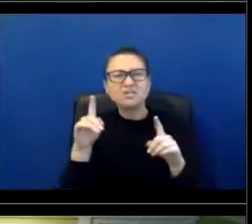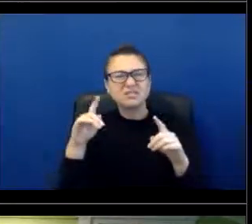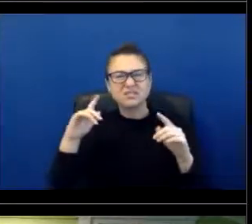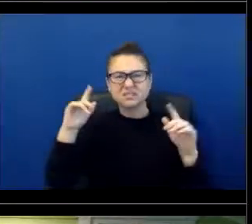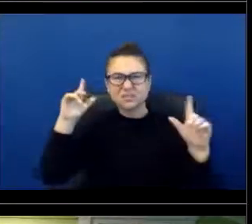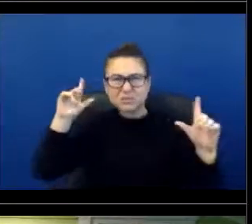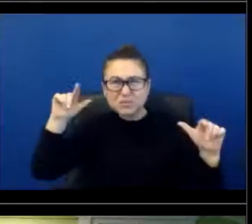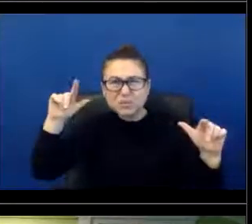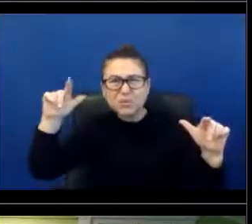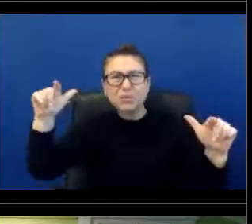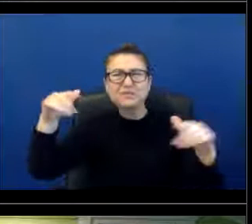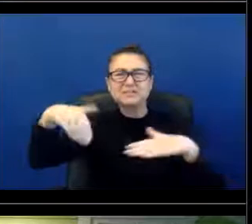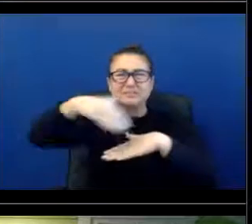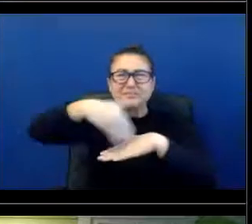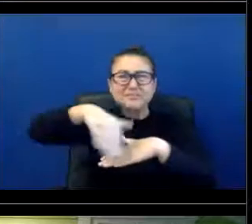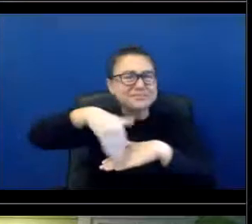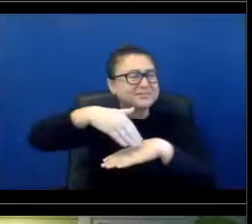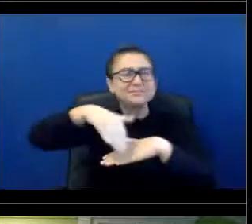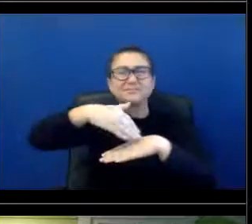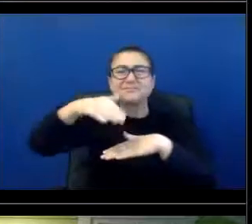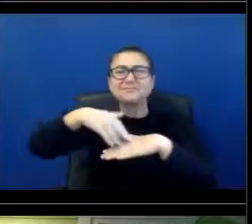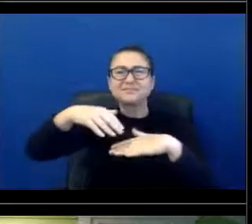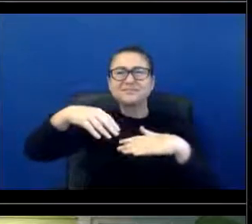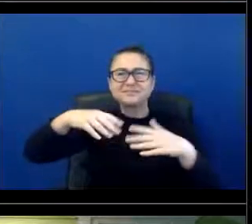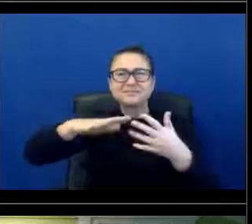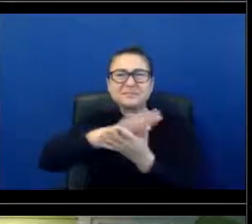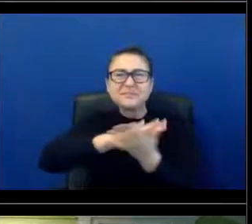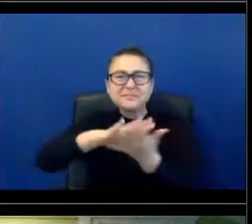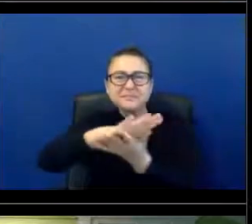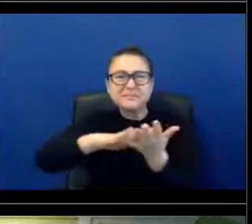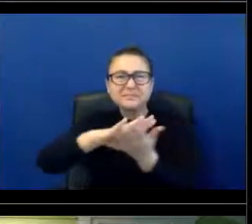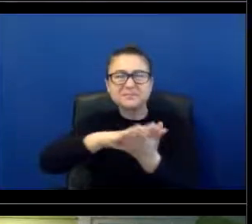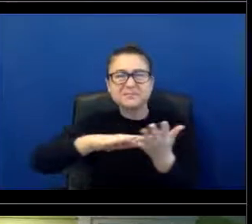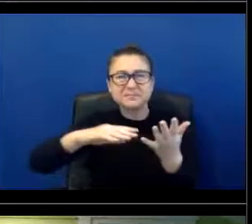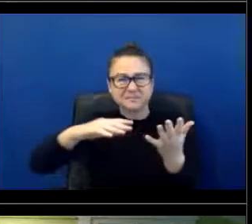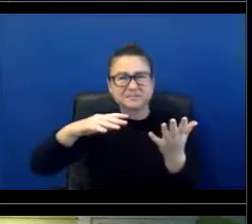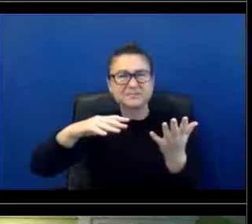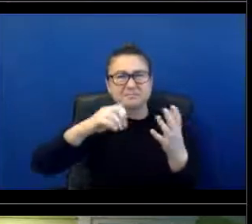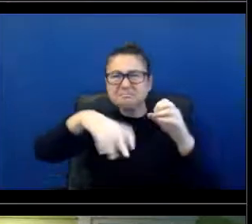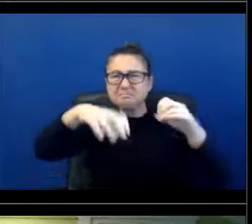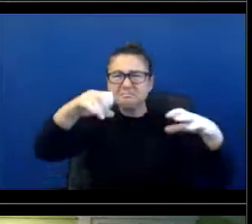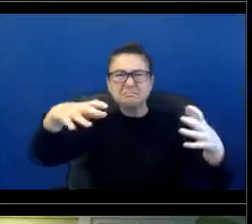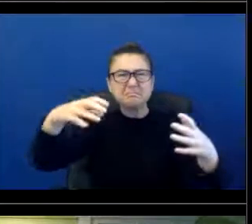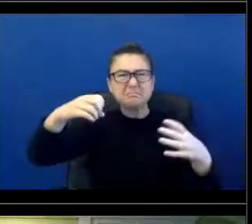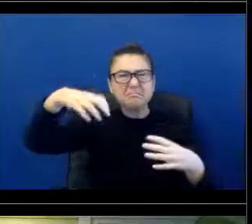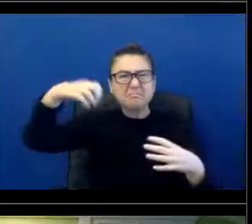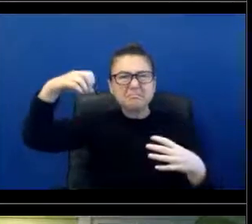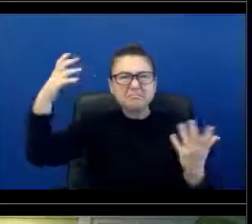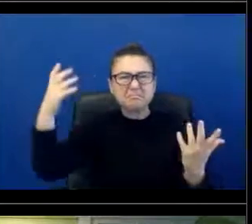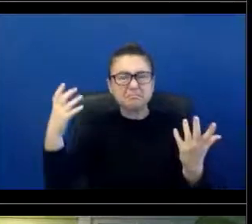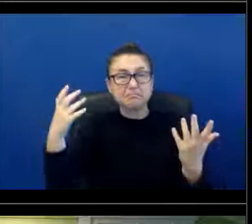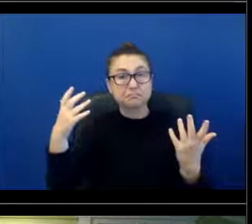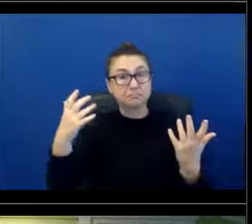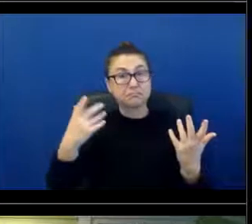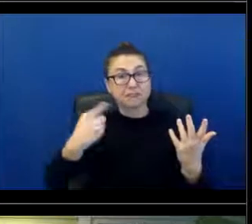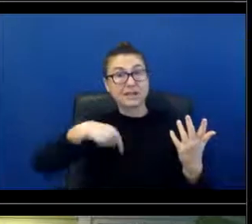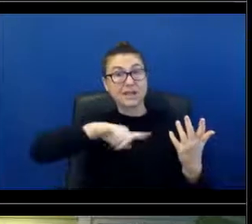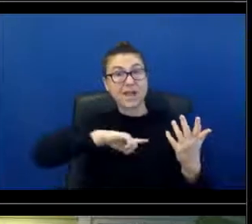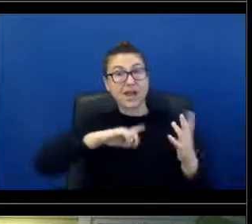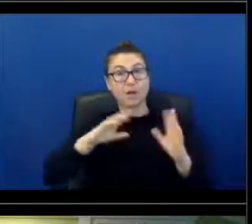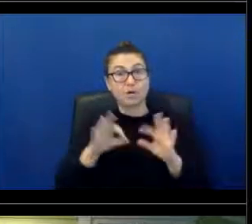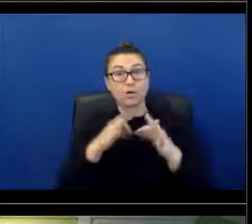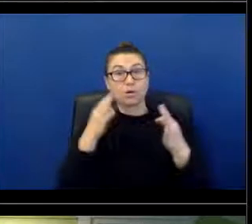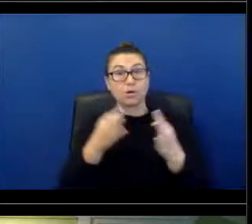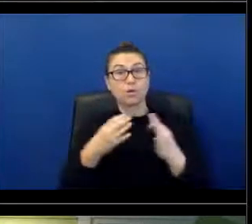noise, nuisance, and pollution. So as you can see, a lot of the work that LawAccess does is